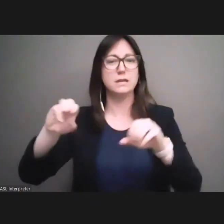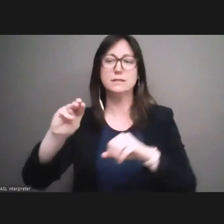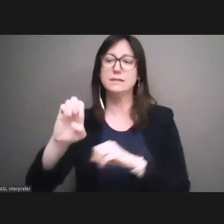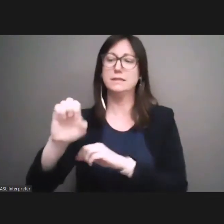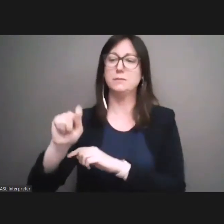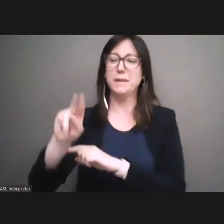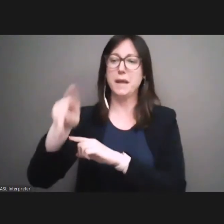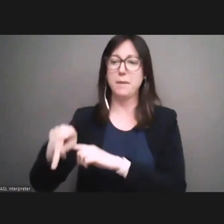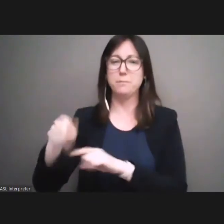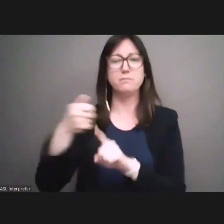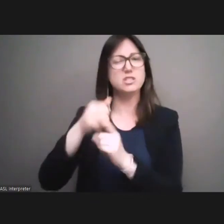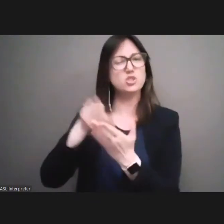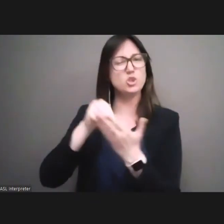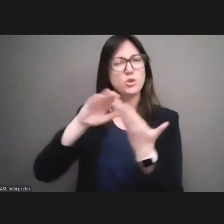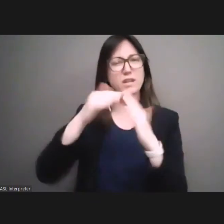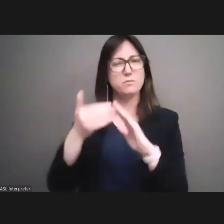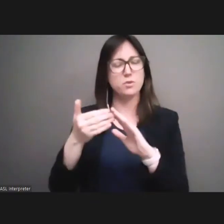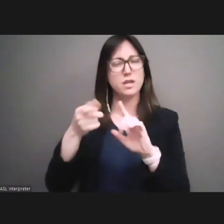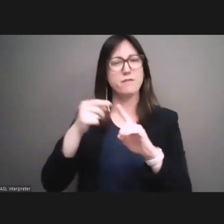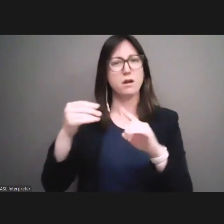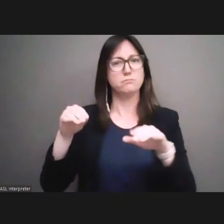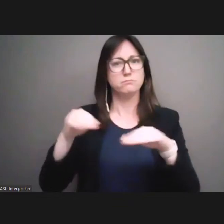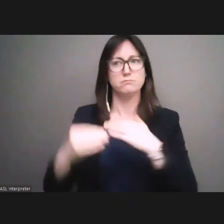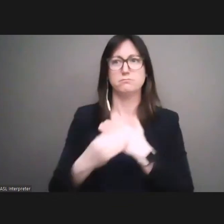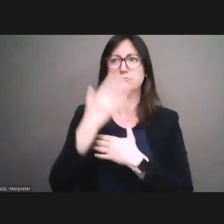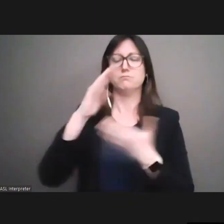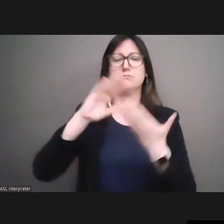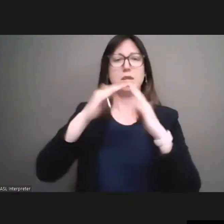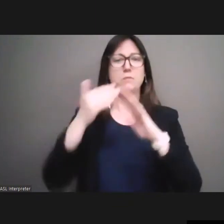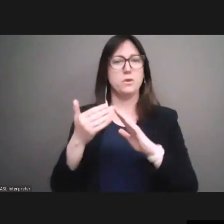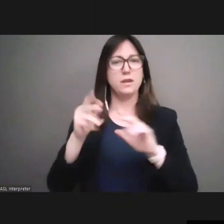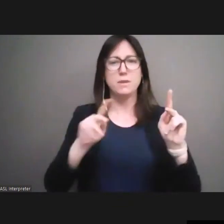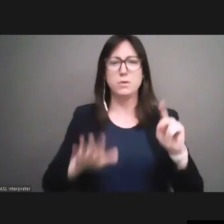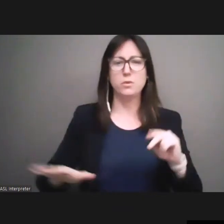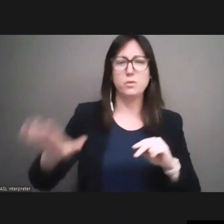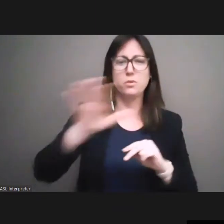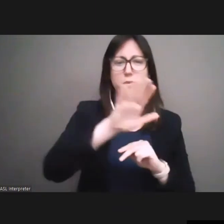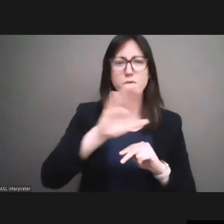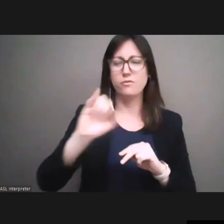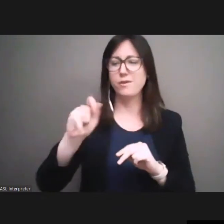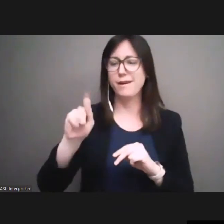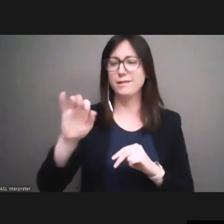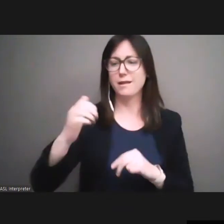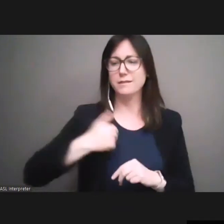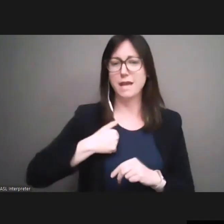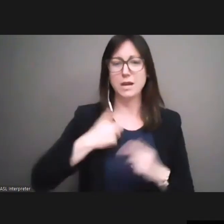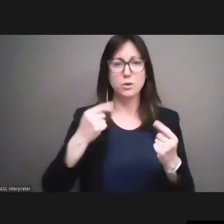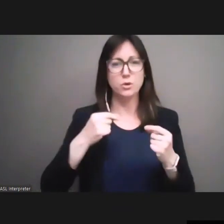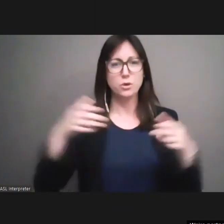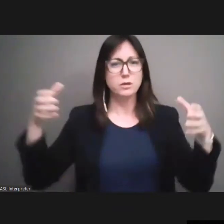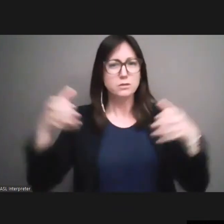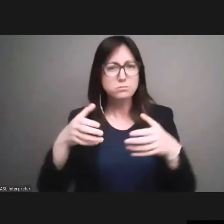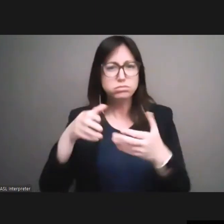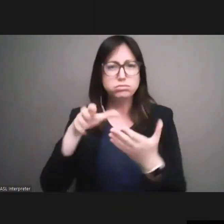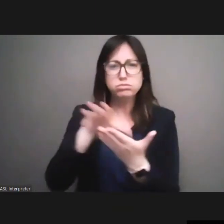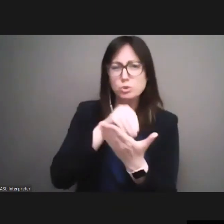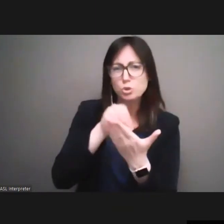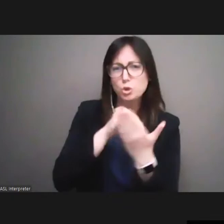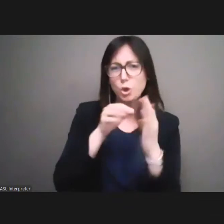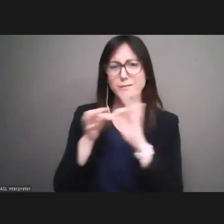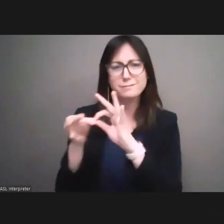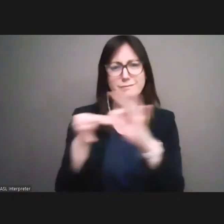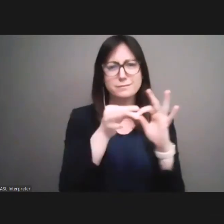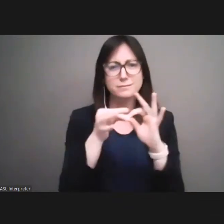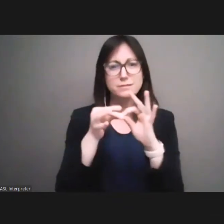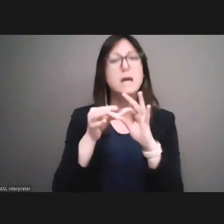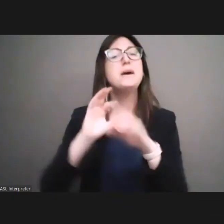is a learning community led by inspiring communities where people across Atlantic Canada gather to learn and connect. You can create a